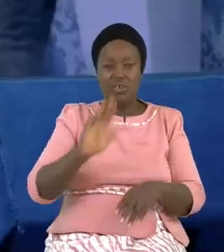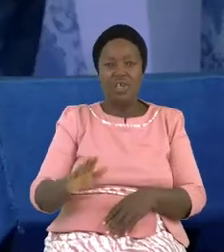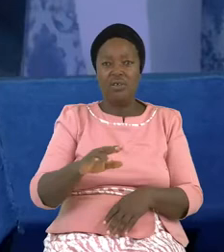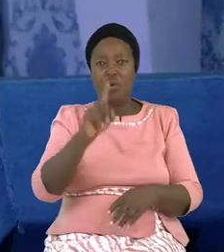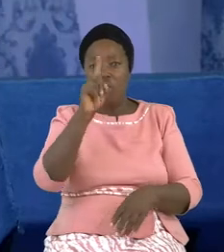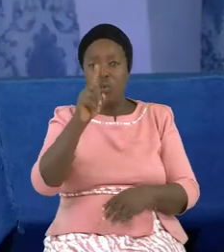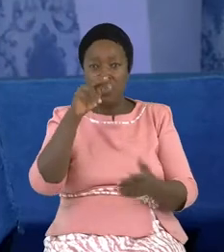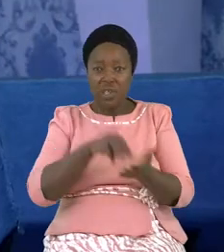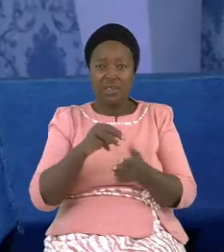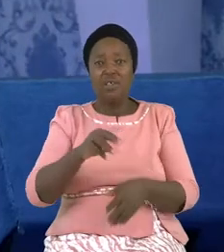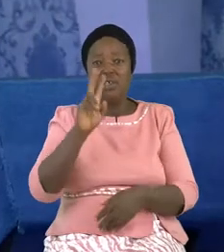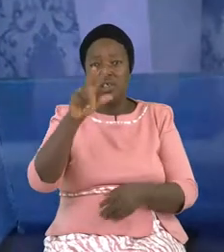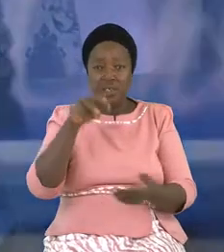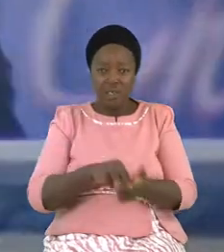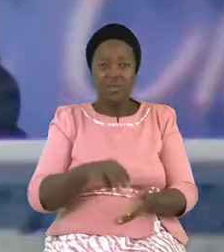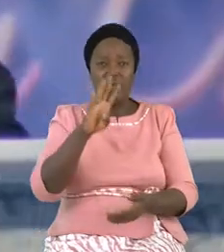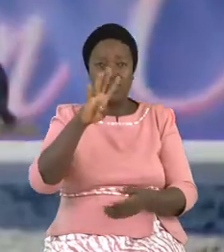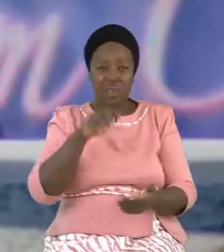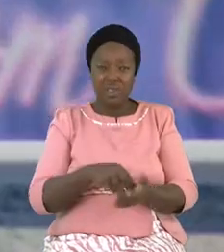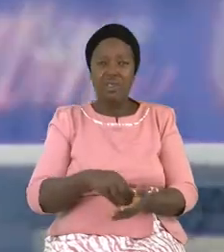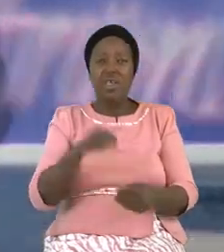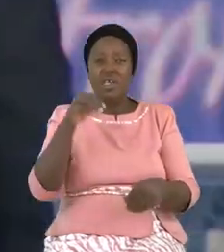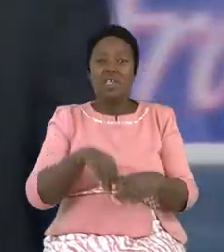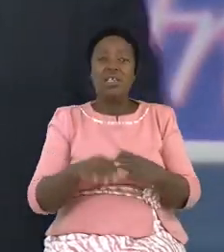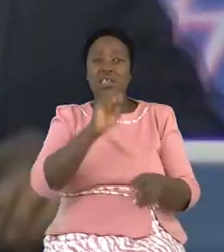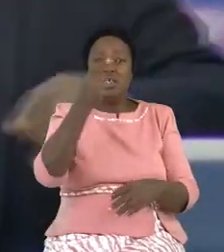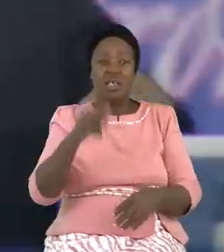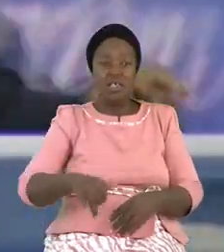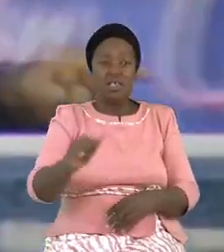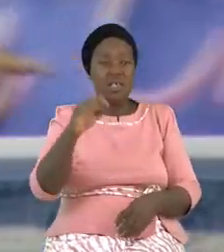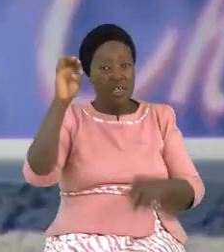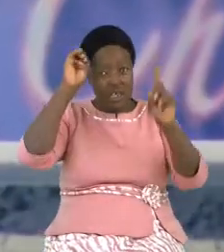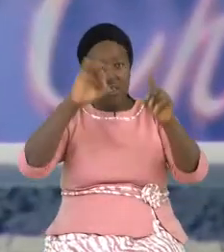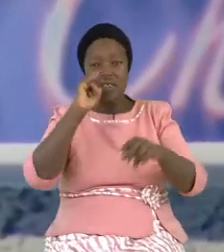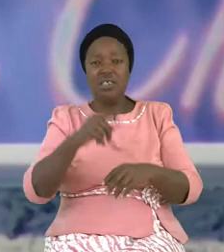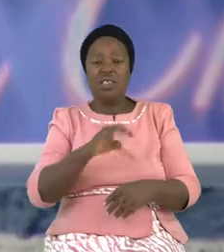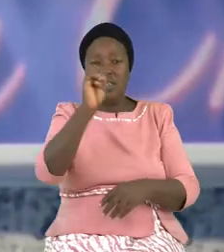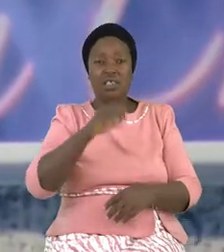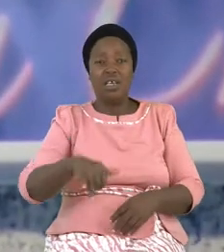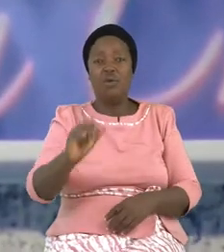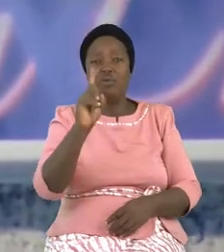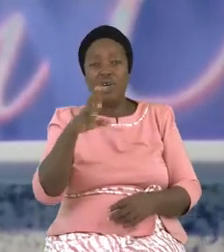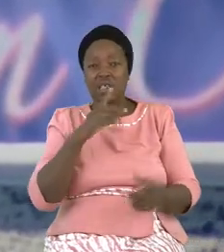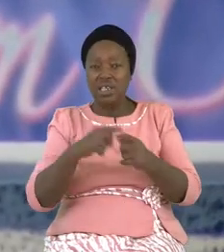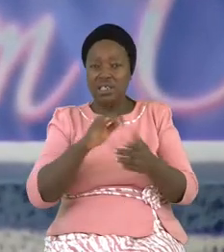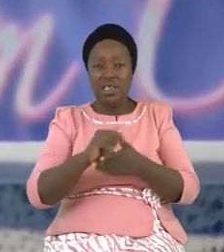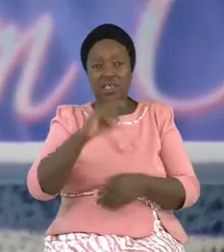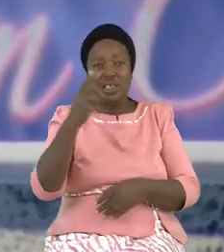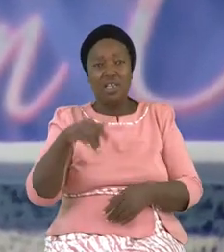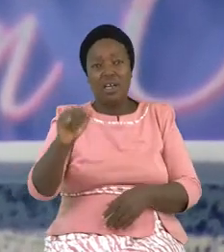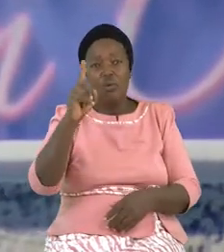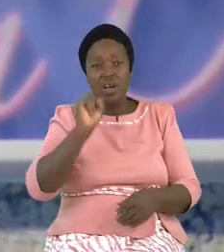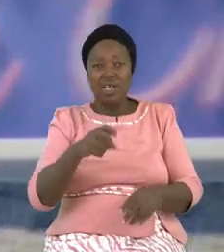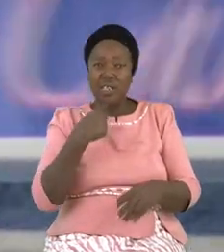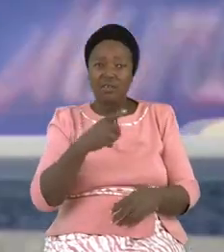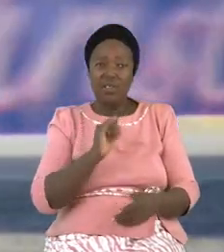3,000, eternity, infinite. He is the eternal one. And the eternal one can tell you, no matter where you are